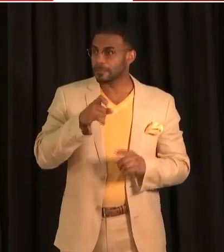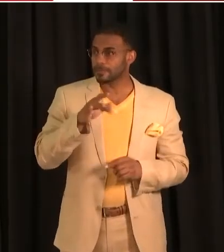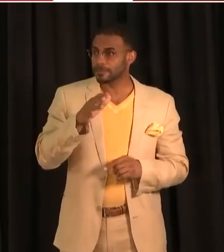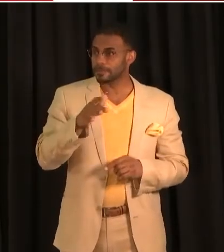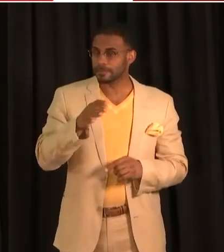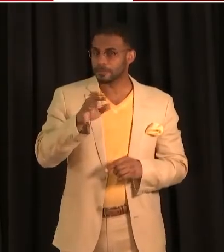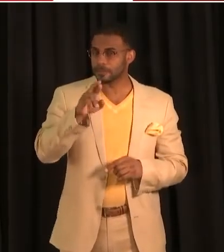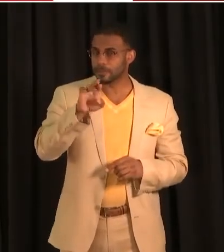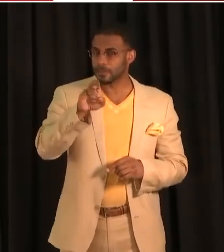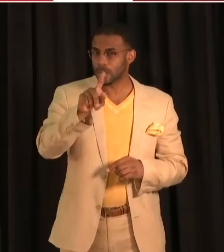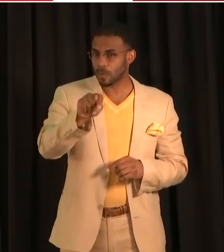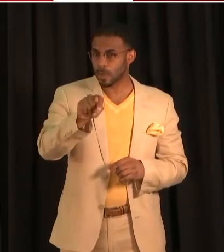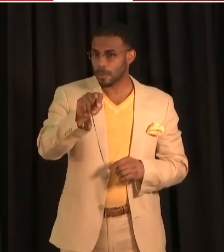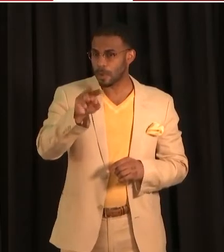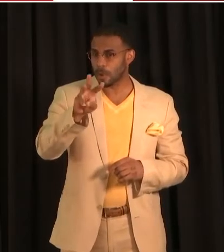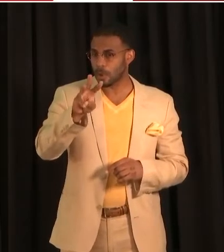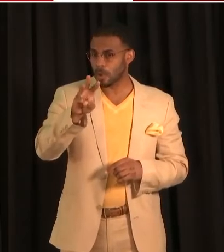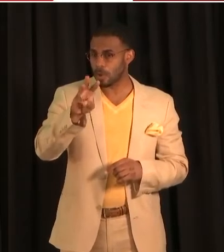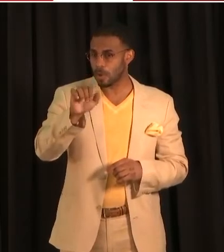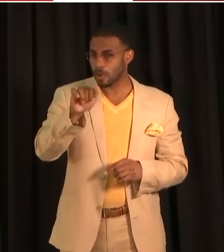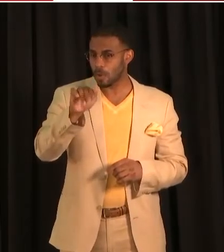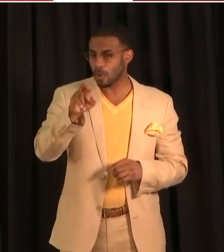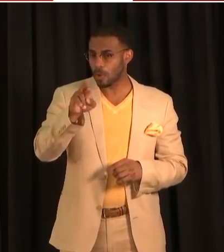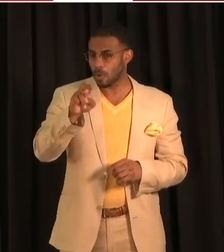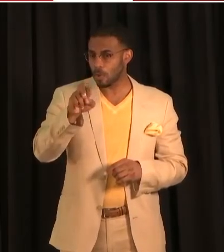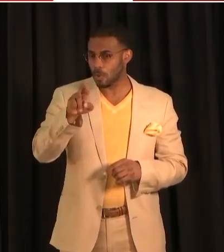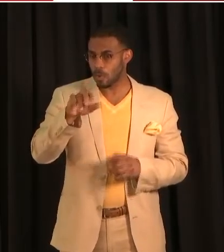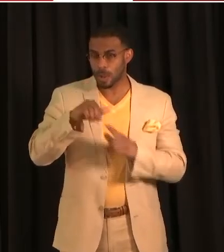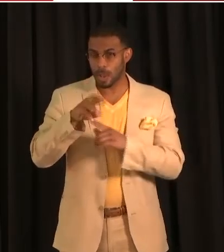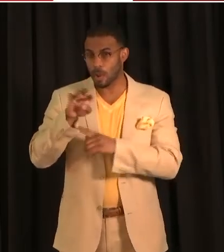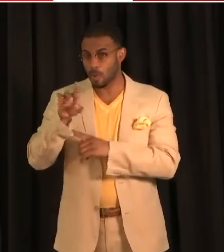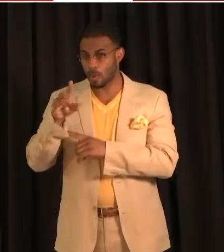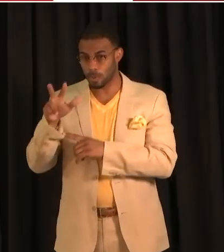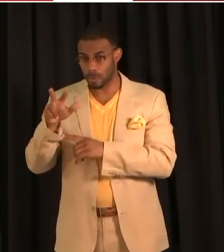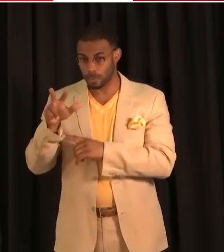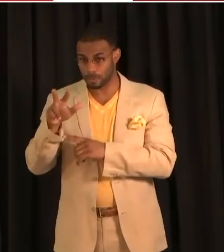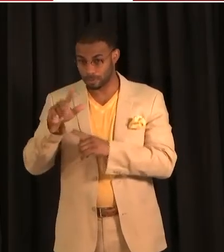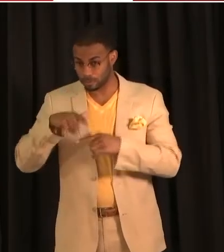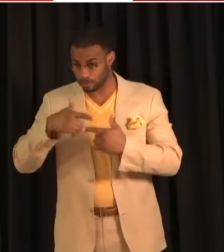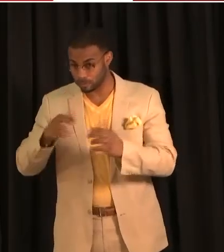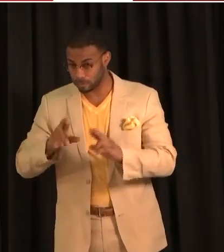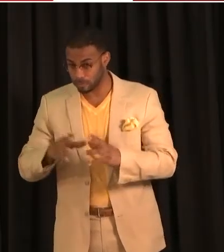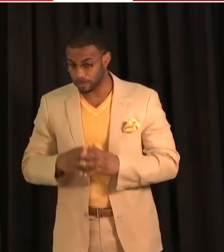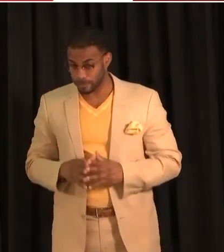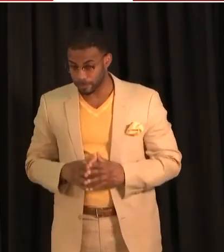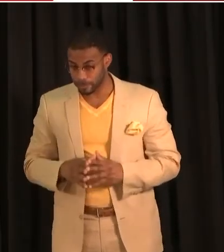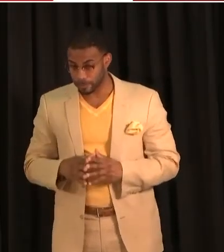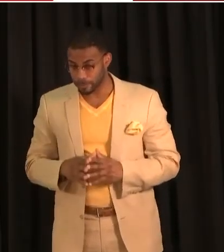is from Robert Werner in Ward 3. Robert, your line is unmuted.